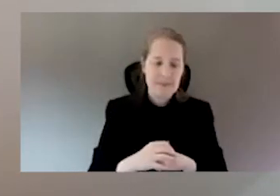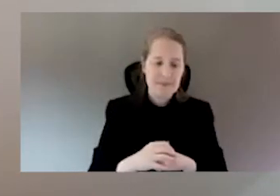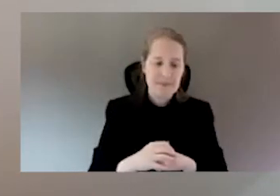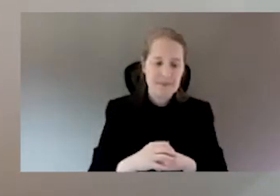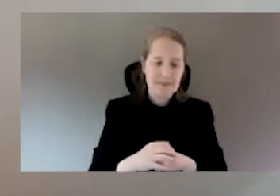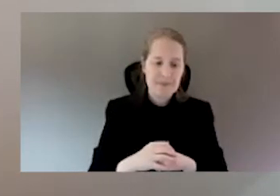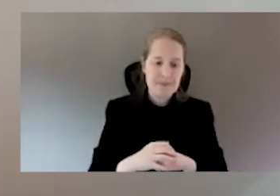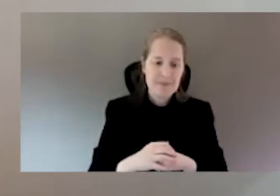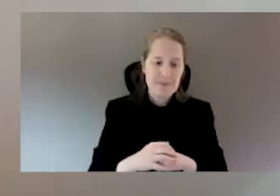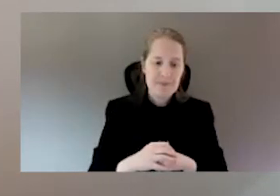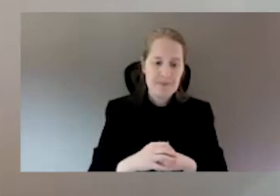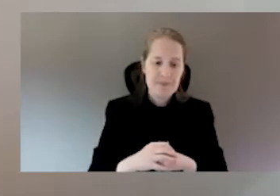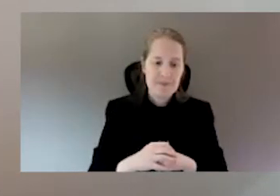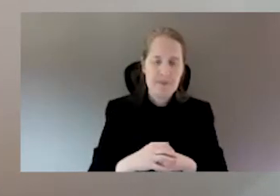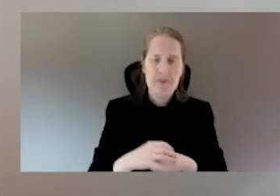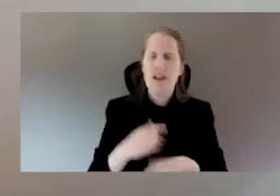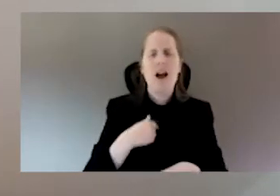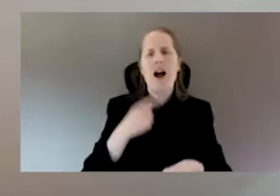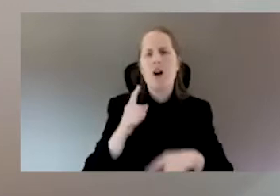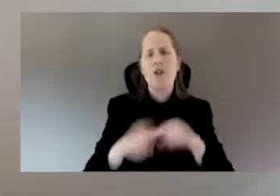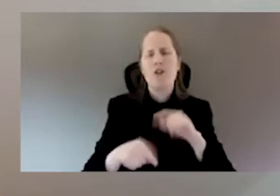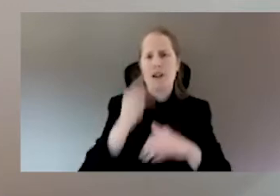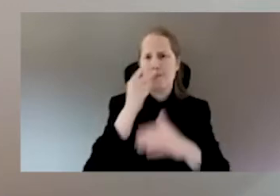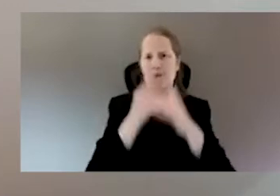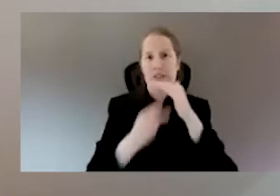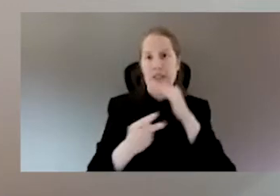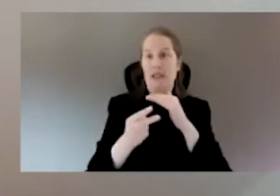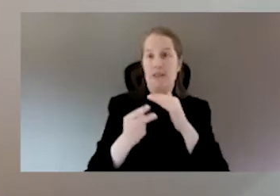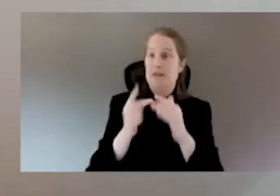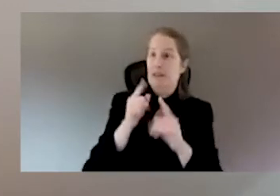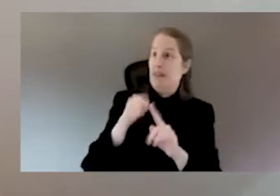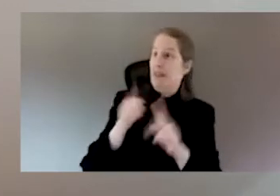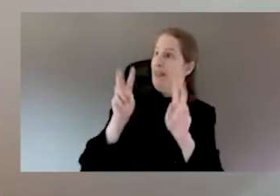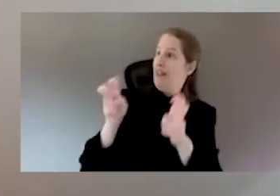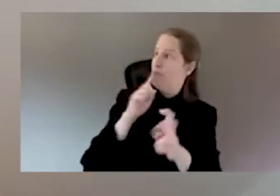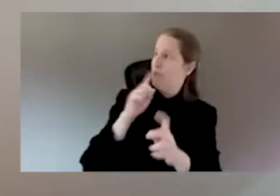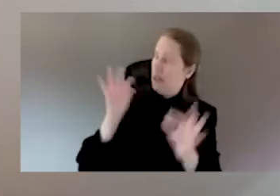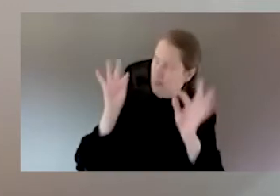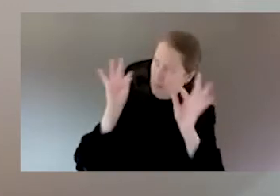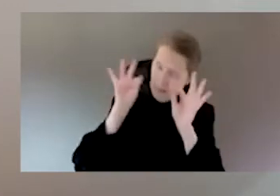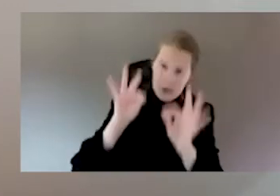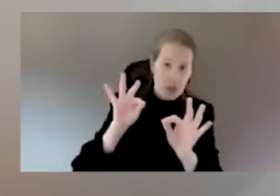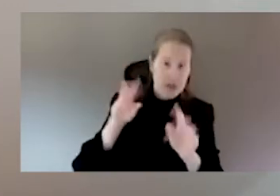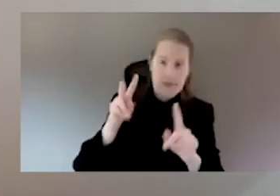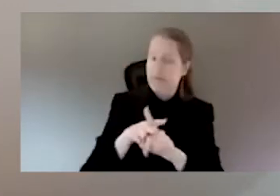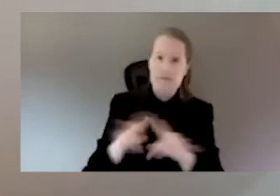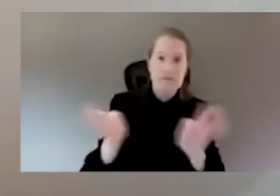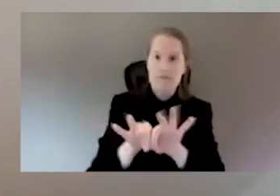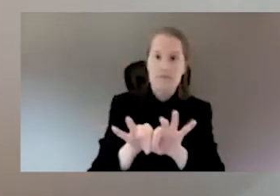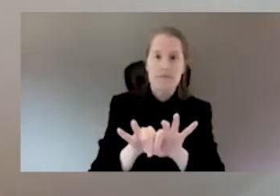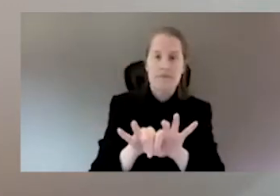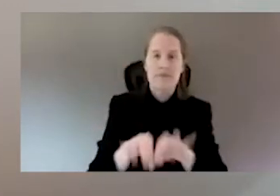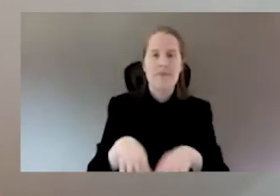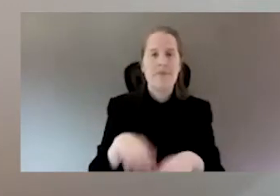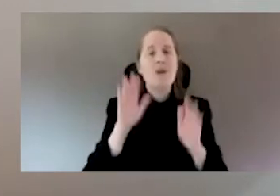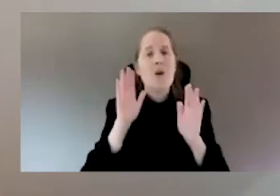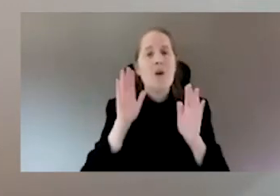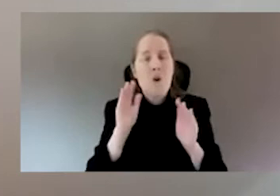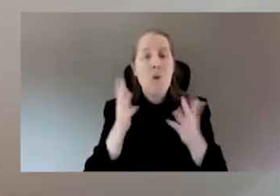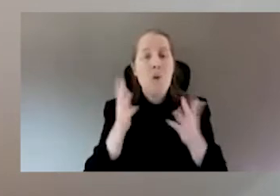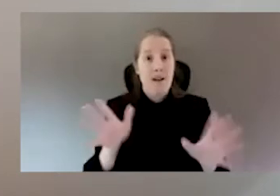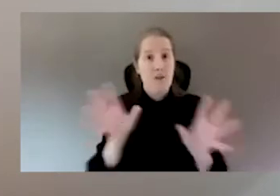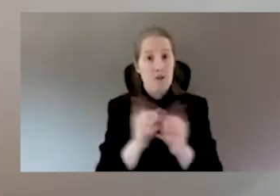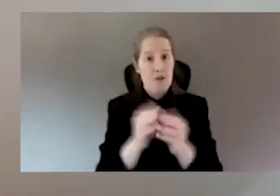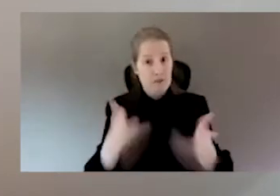have predicted how very relevant the theme would become. I hope that we can walk away from our time together with a